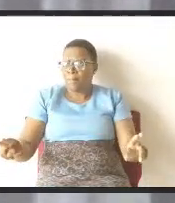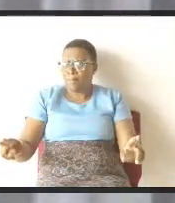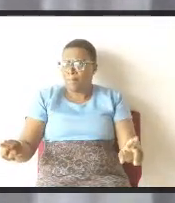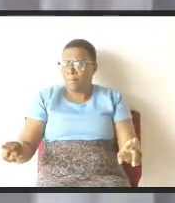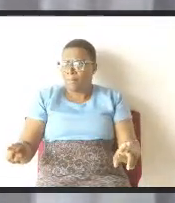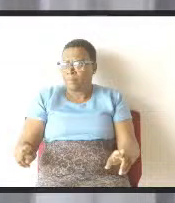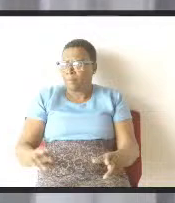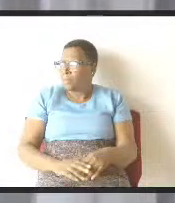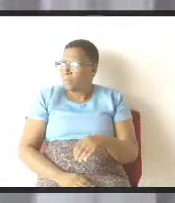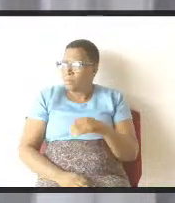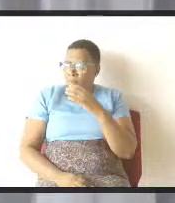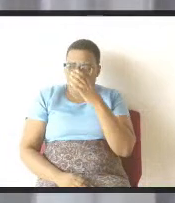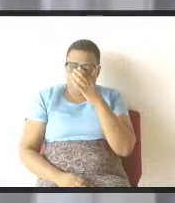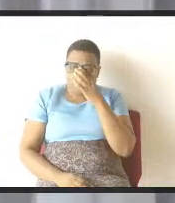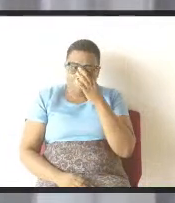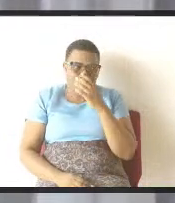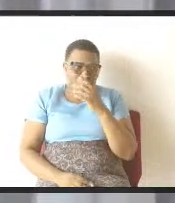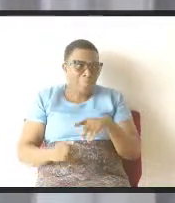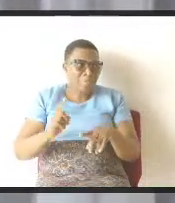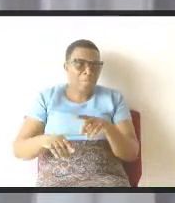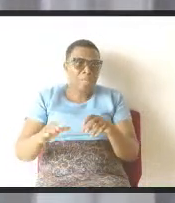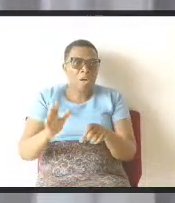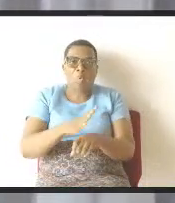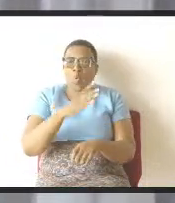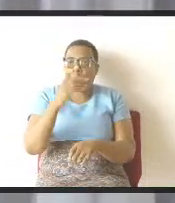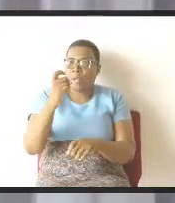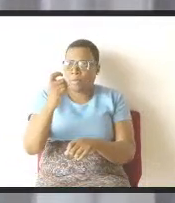and expect to be a winner.